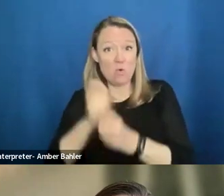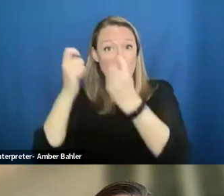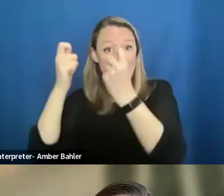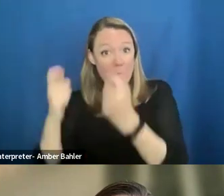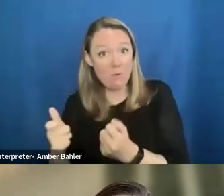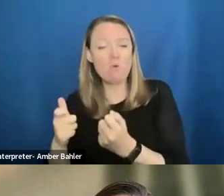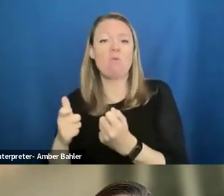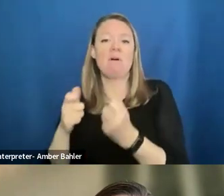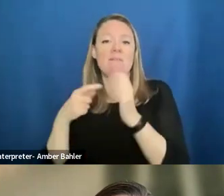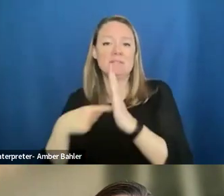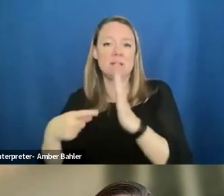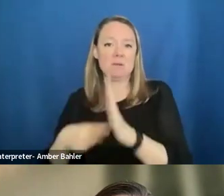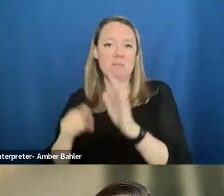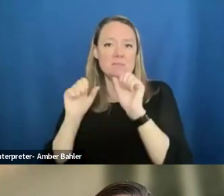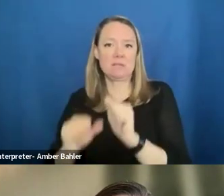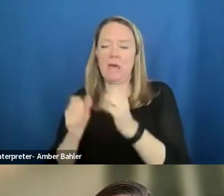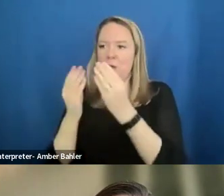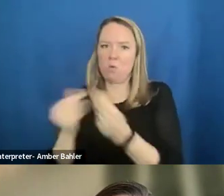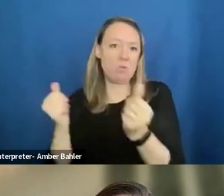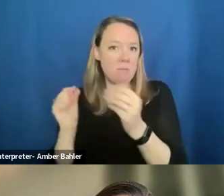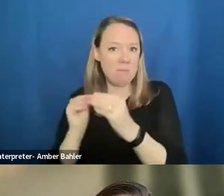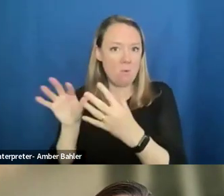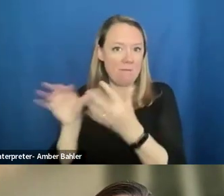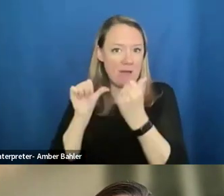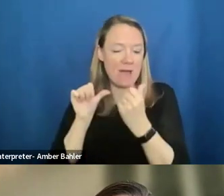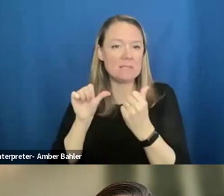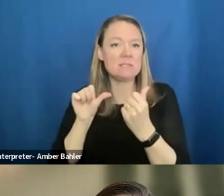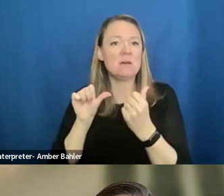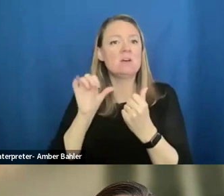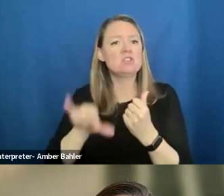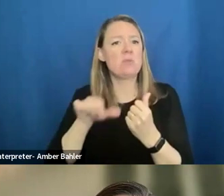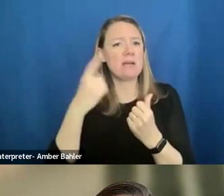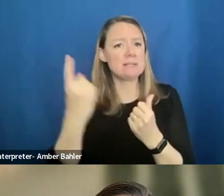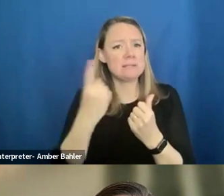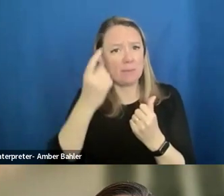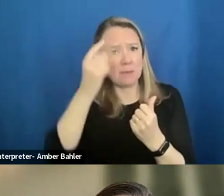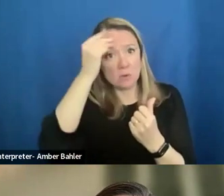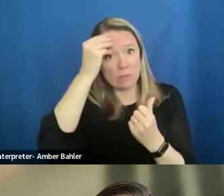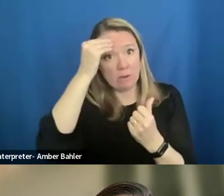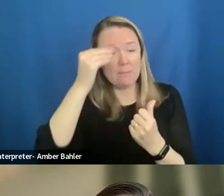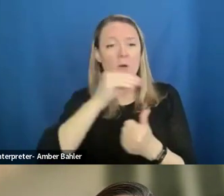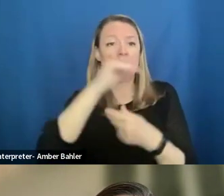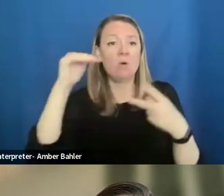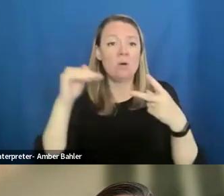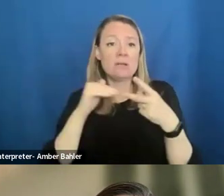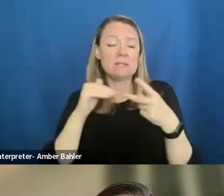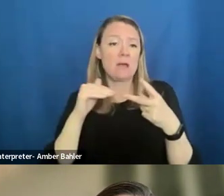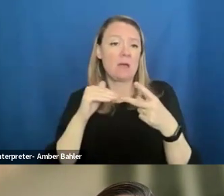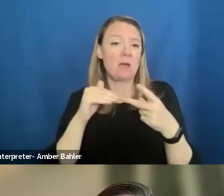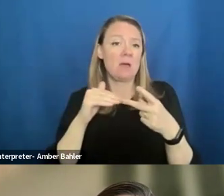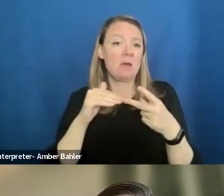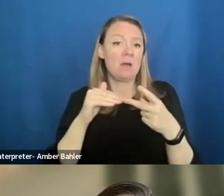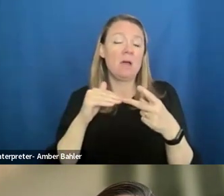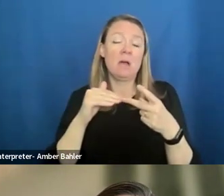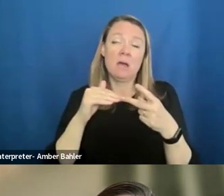of the house. It can, not always. So something to think about. And I also just want to note, this is true for mental health as well,